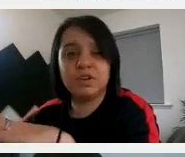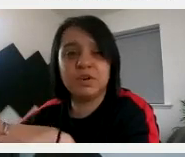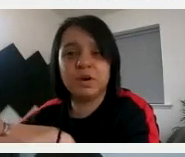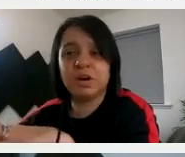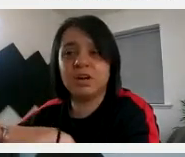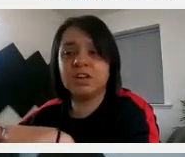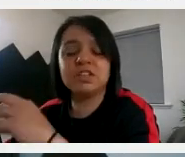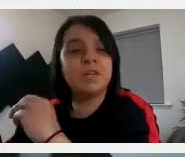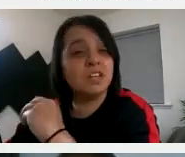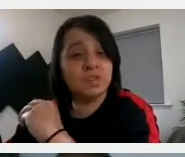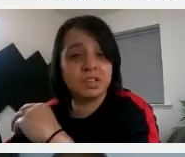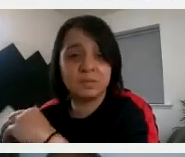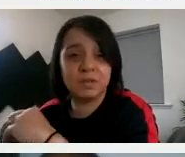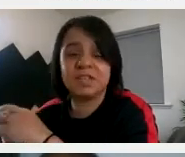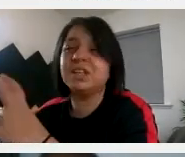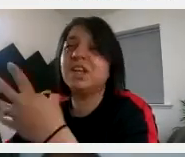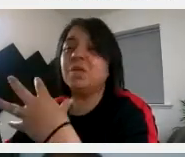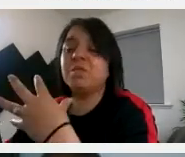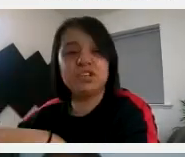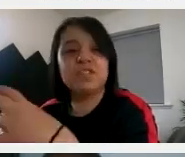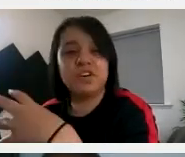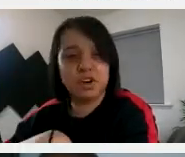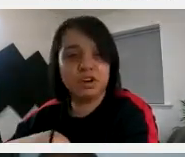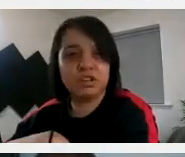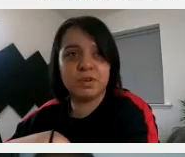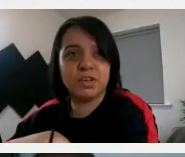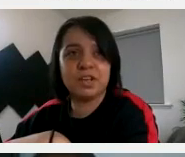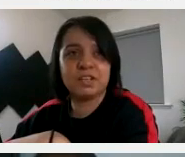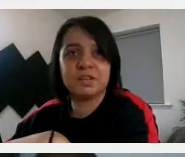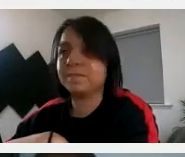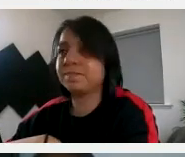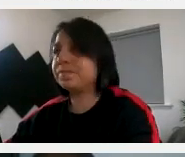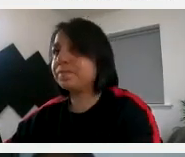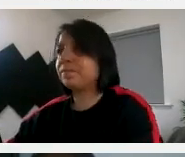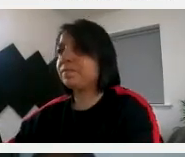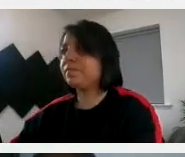matter who you are. It doesn't mean that you've got a disability, but you just find it hard to communicate.